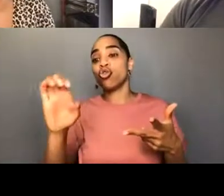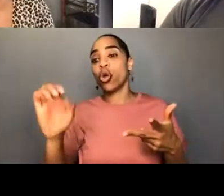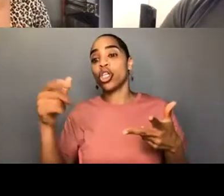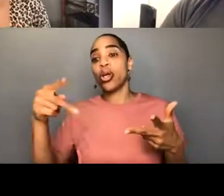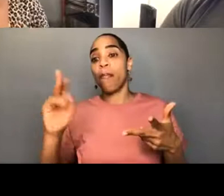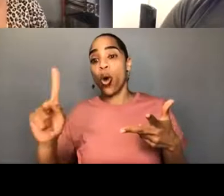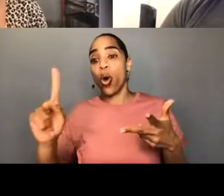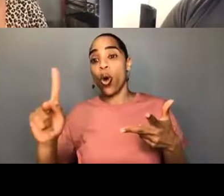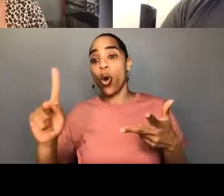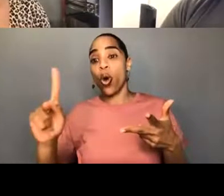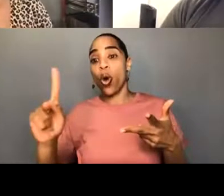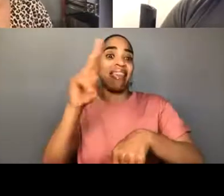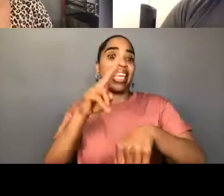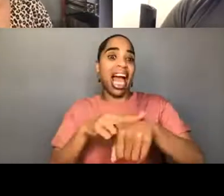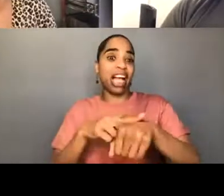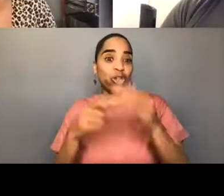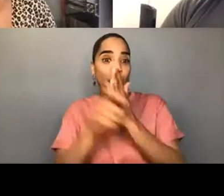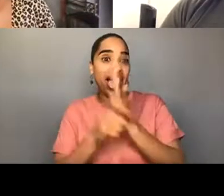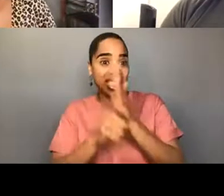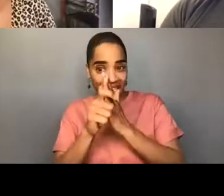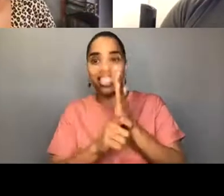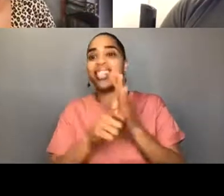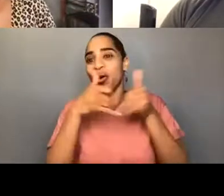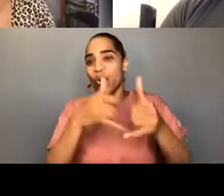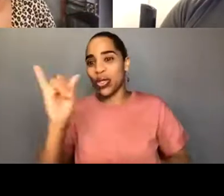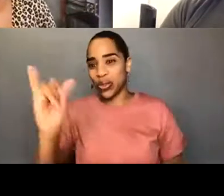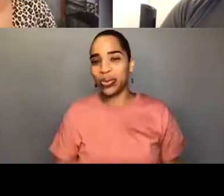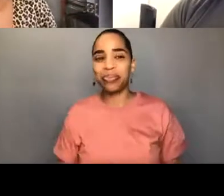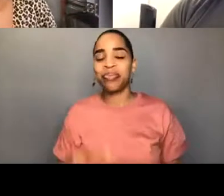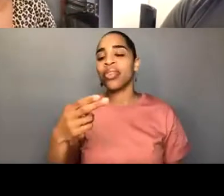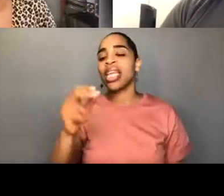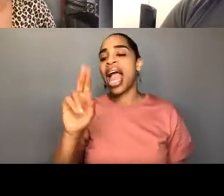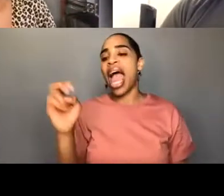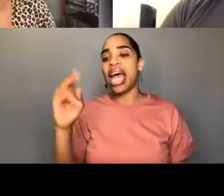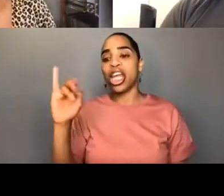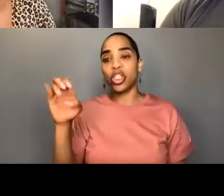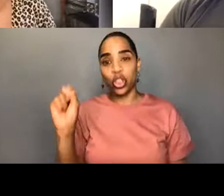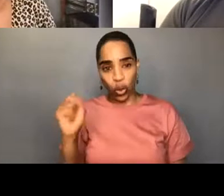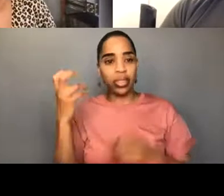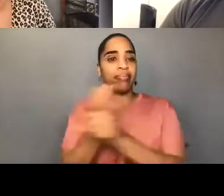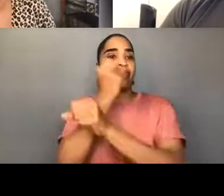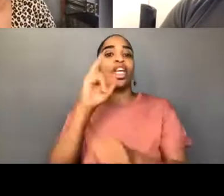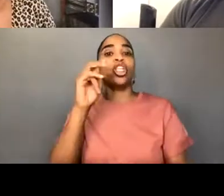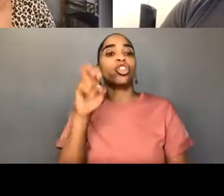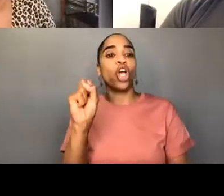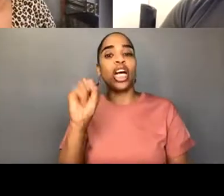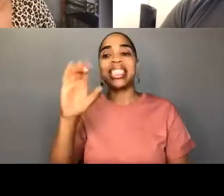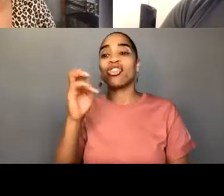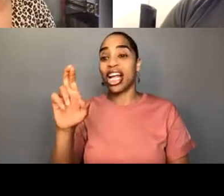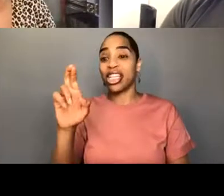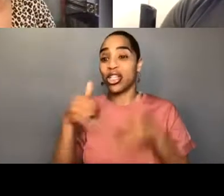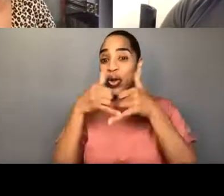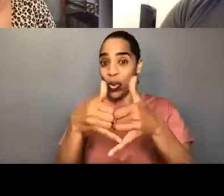the National Magazine Award three times. Hannah Jones also earned the John Chancellor Award for